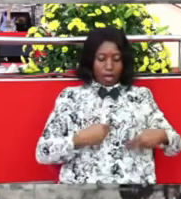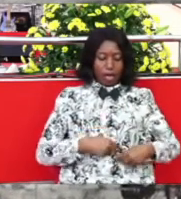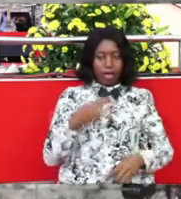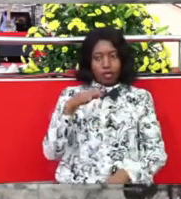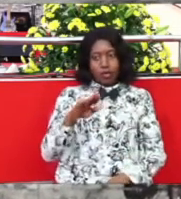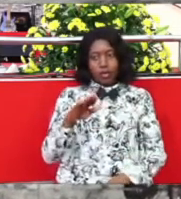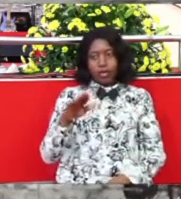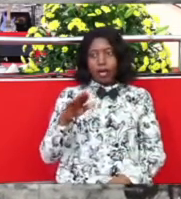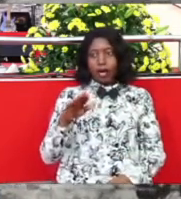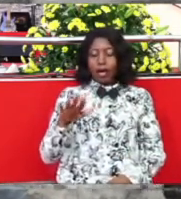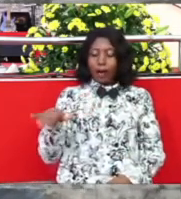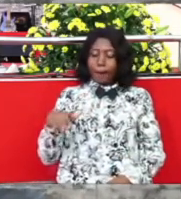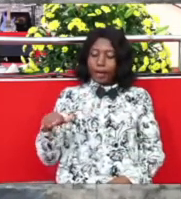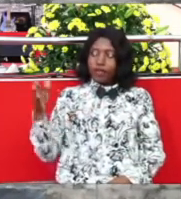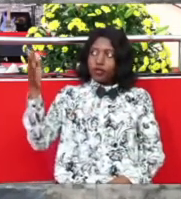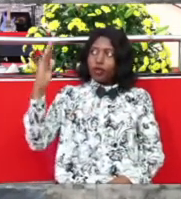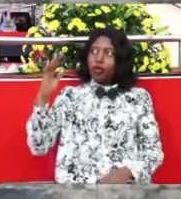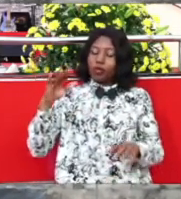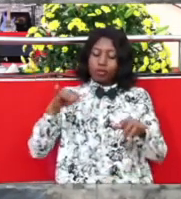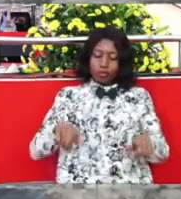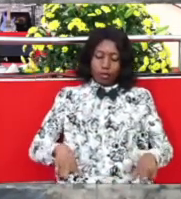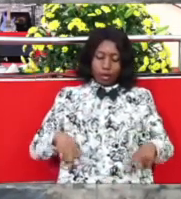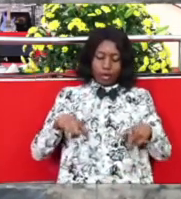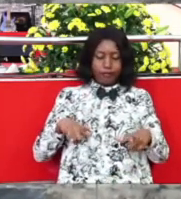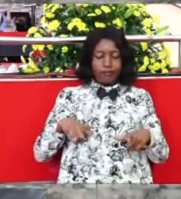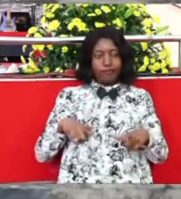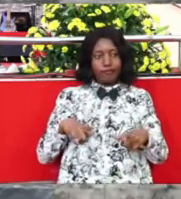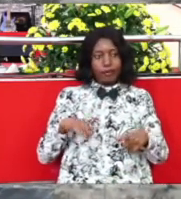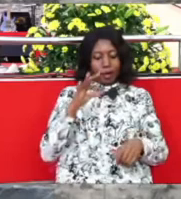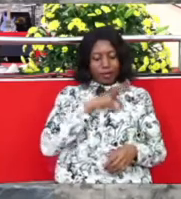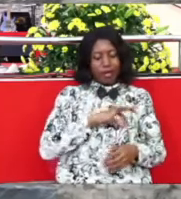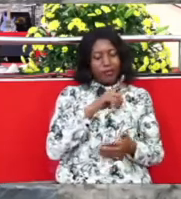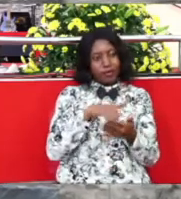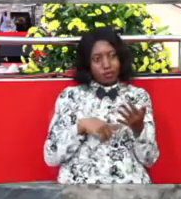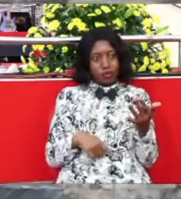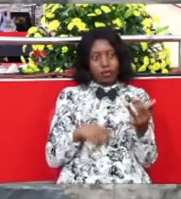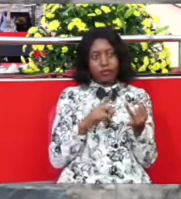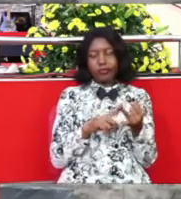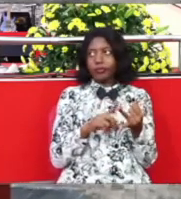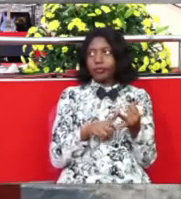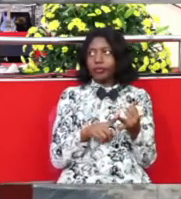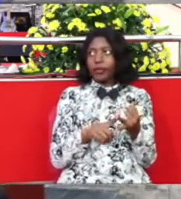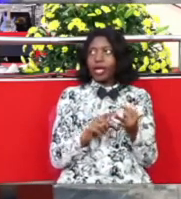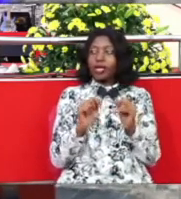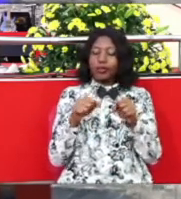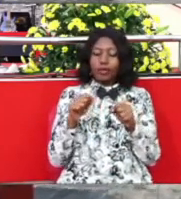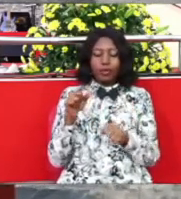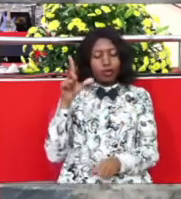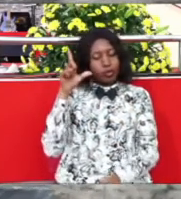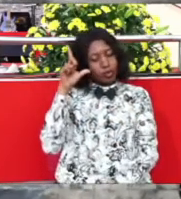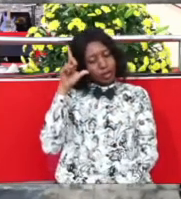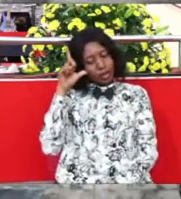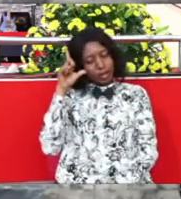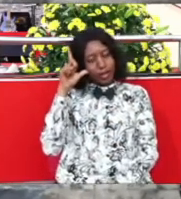kuishi. You'll be able to hear clearly the voice of God giving you direction. Utasikiza kwa umakini, yani kwa